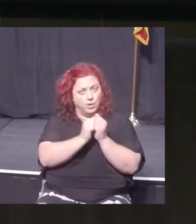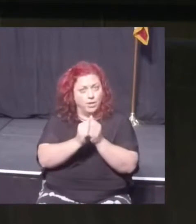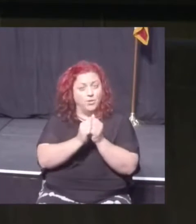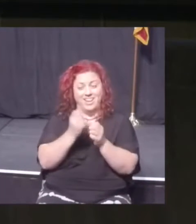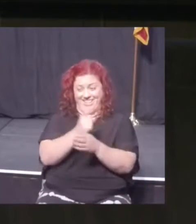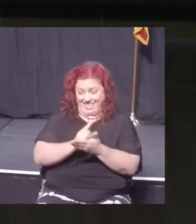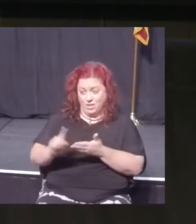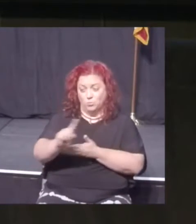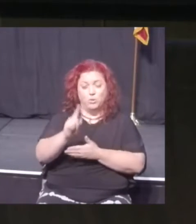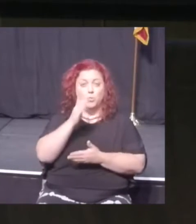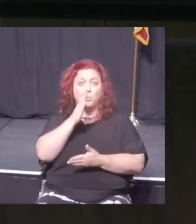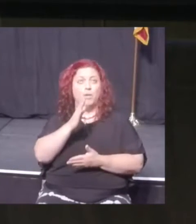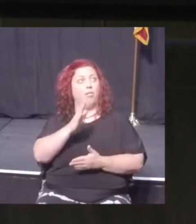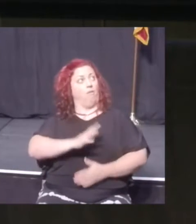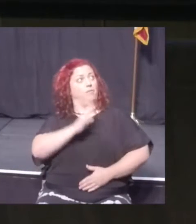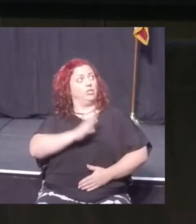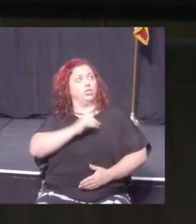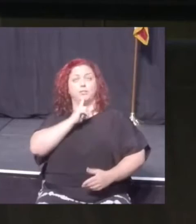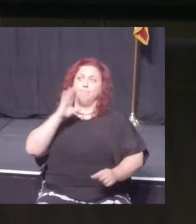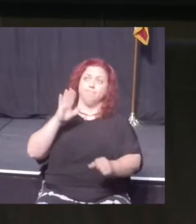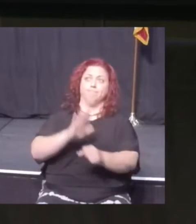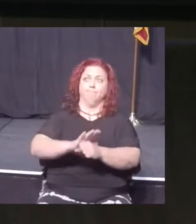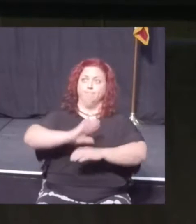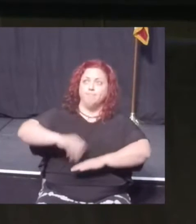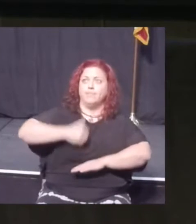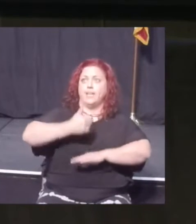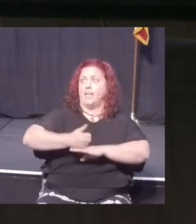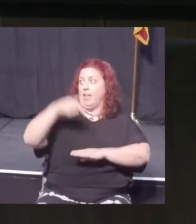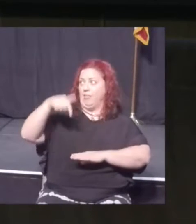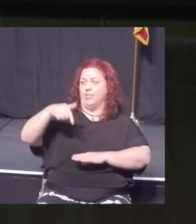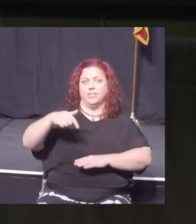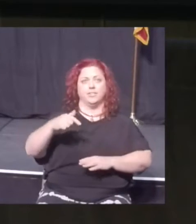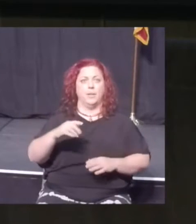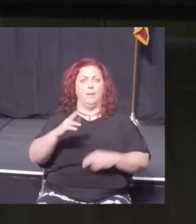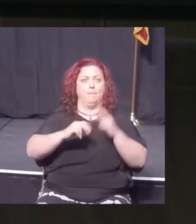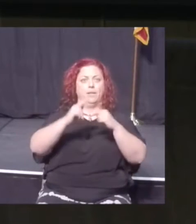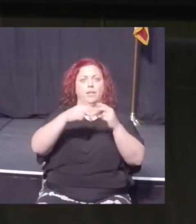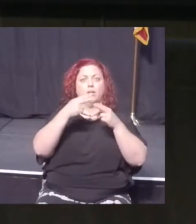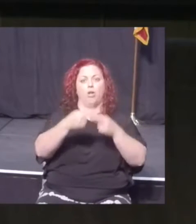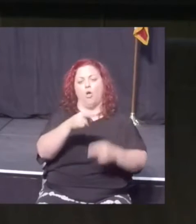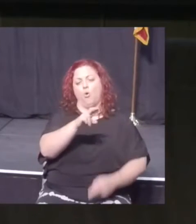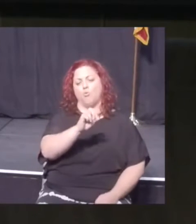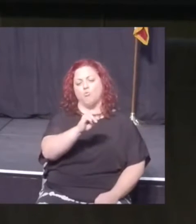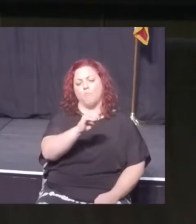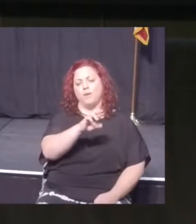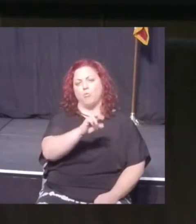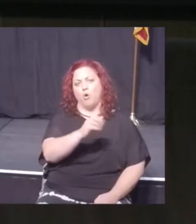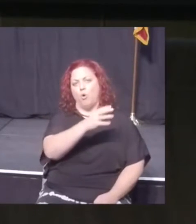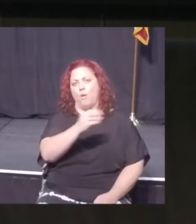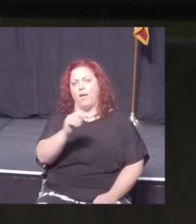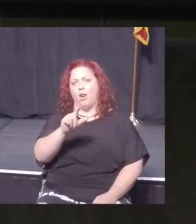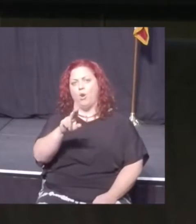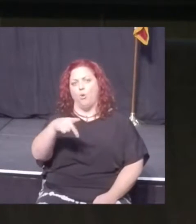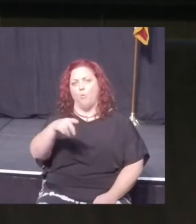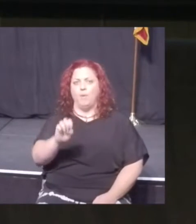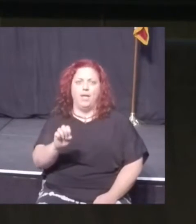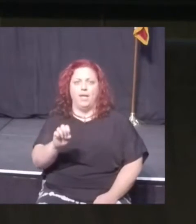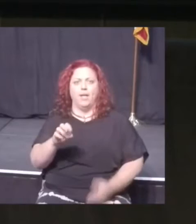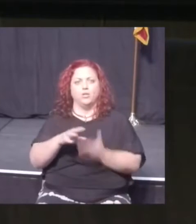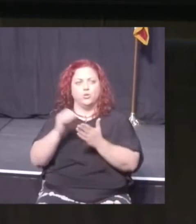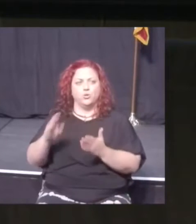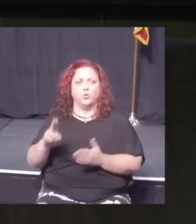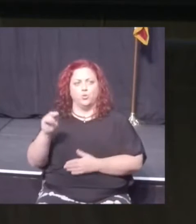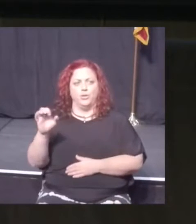will dedicate this beautiful building as the Ramiro and Lupe Diaz-Compian Student Union.